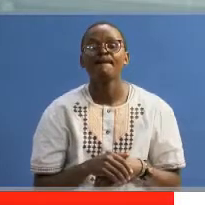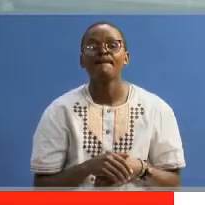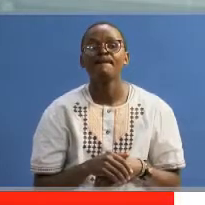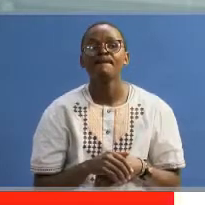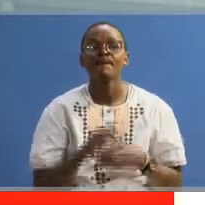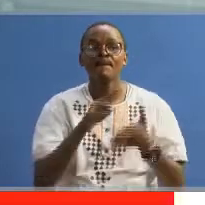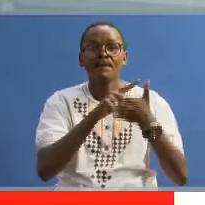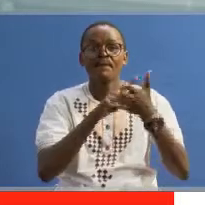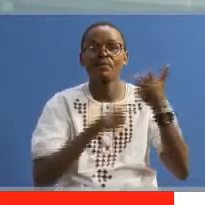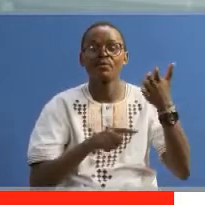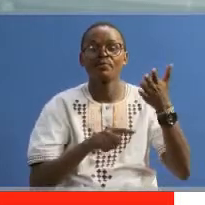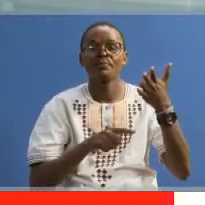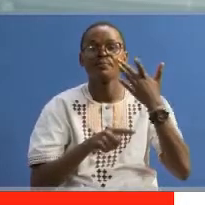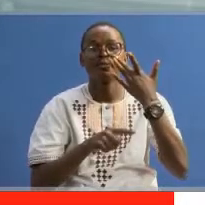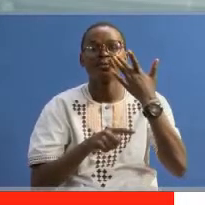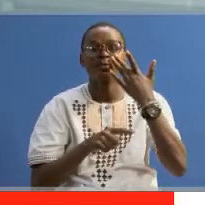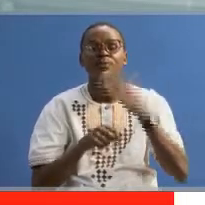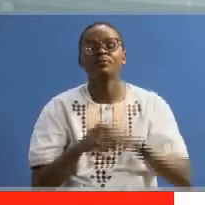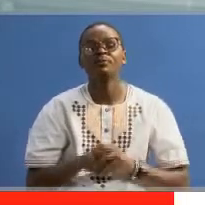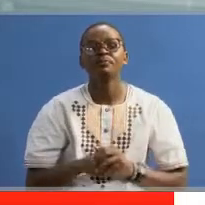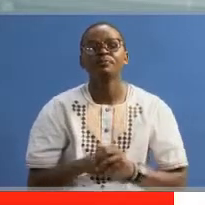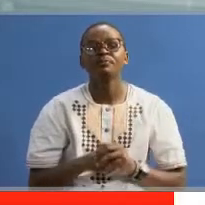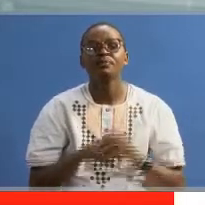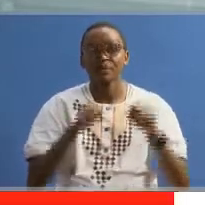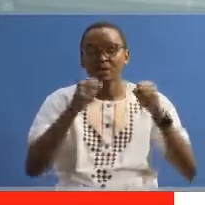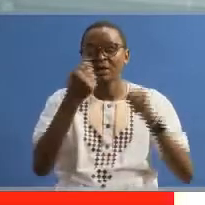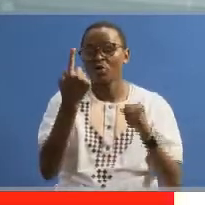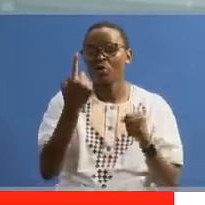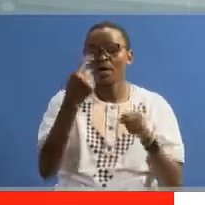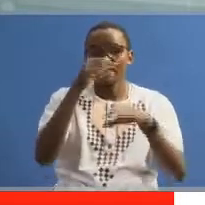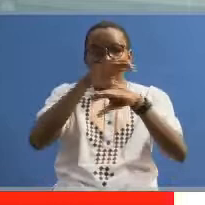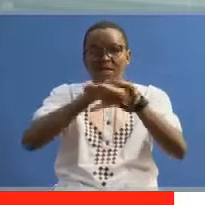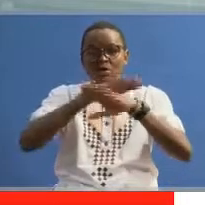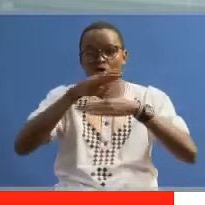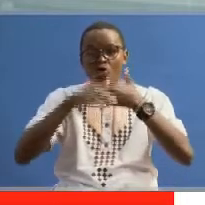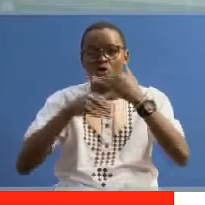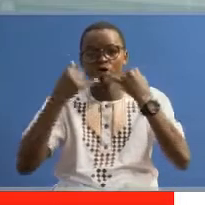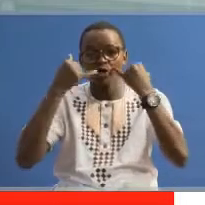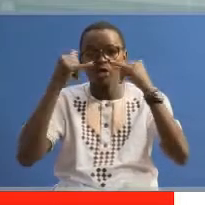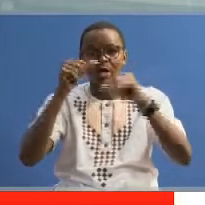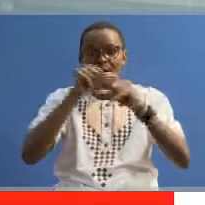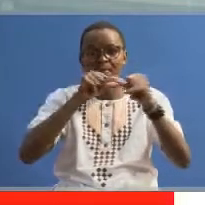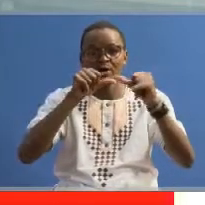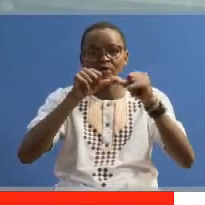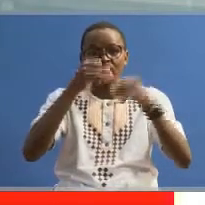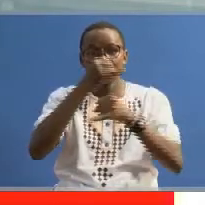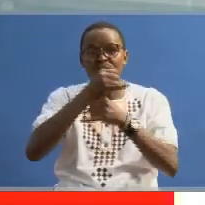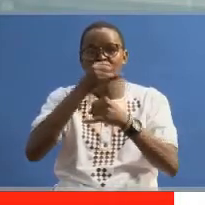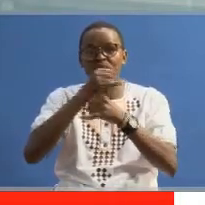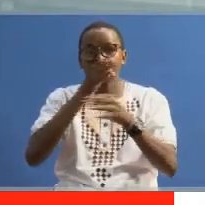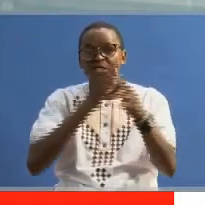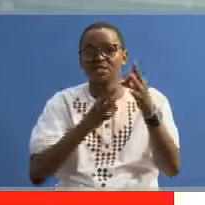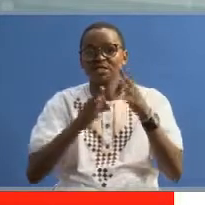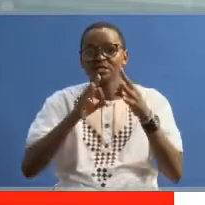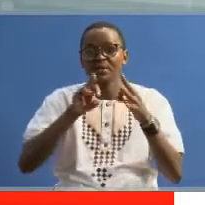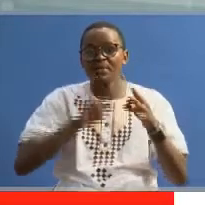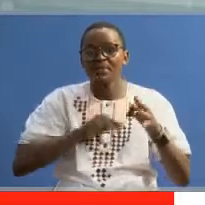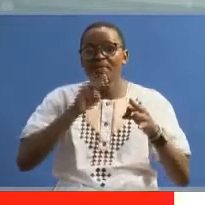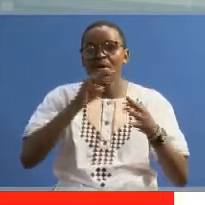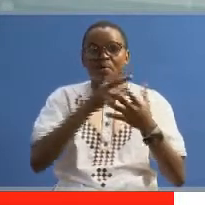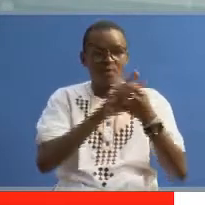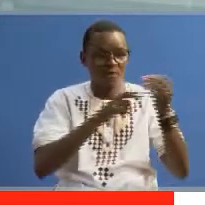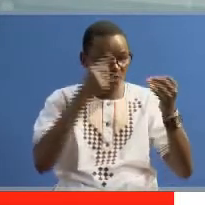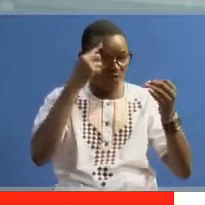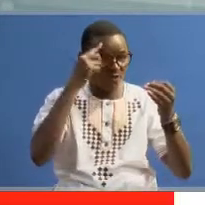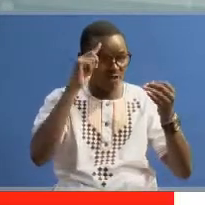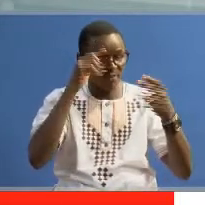In what, under what's roof now, can one find all the information about the international justice mission? I'm speaking both for